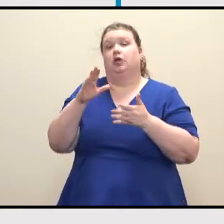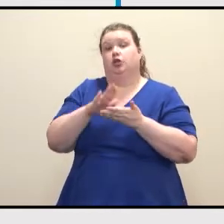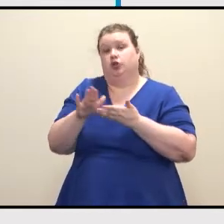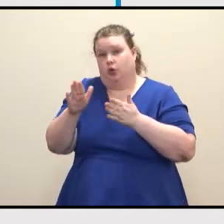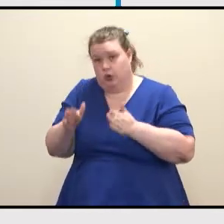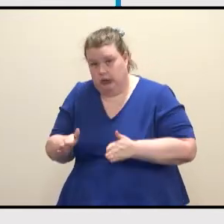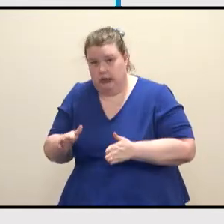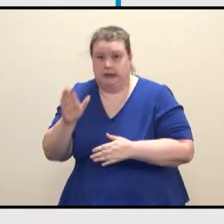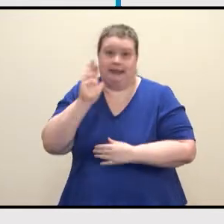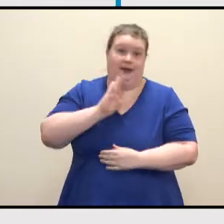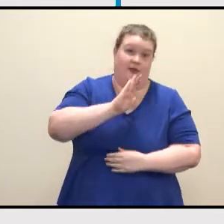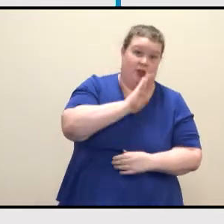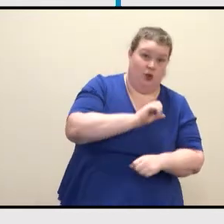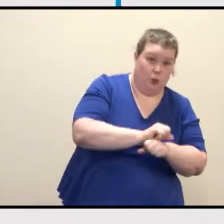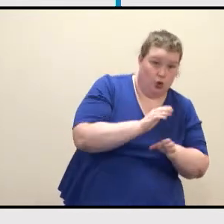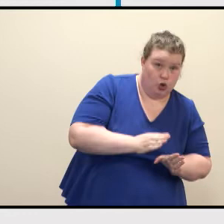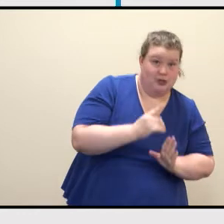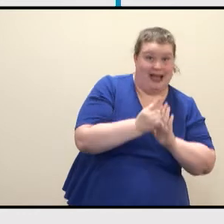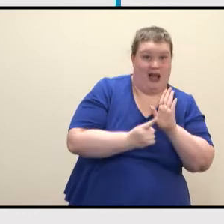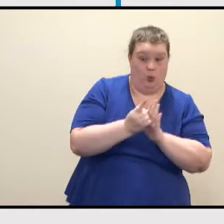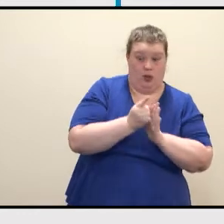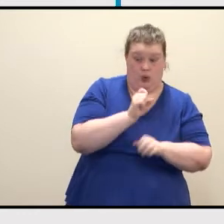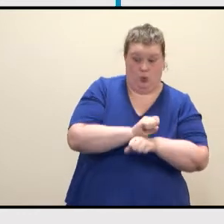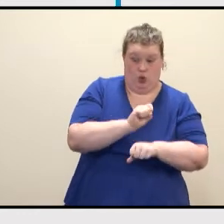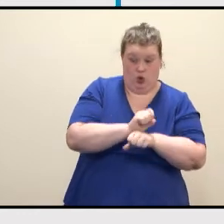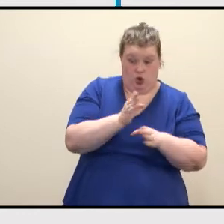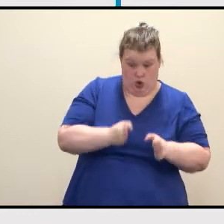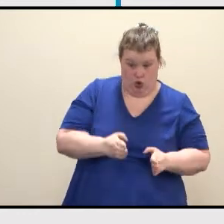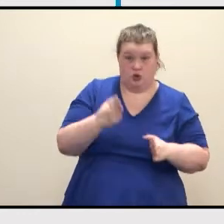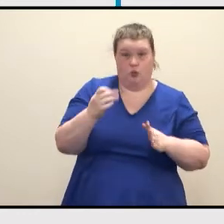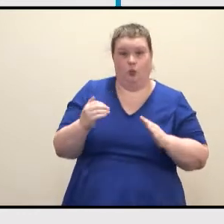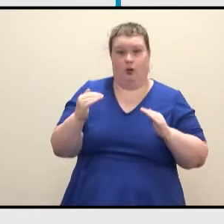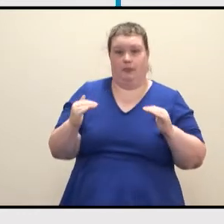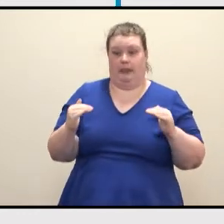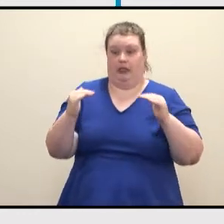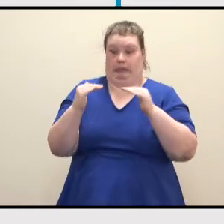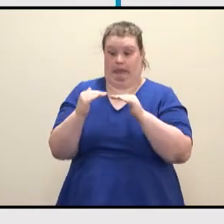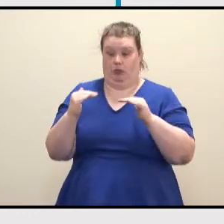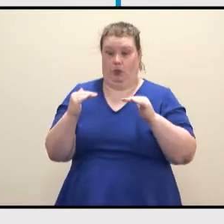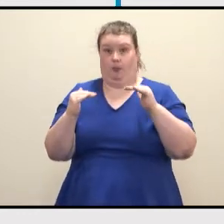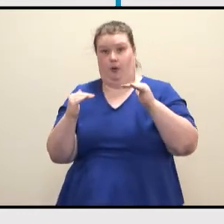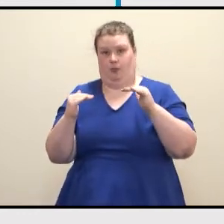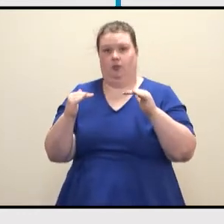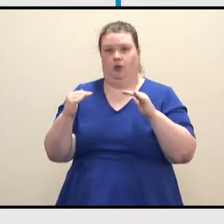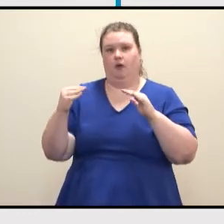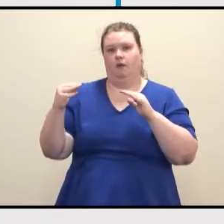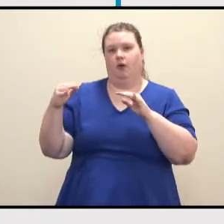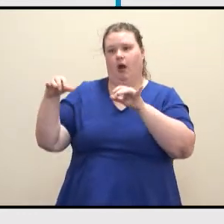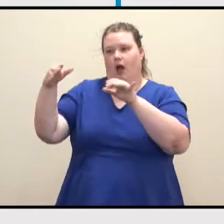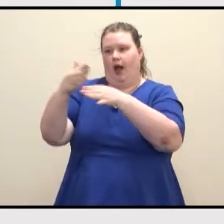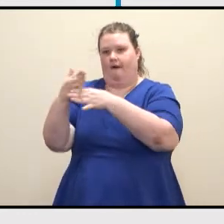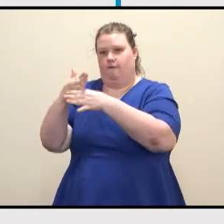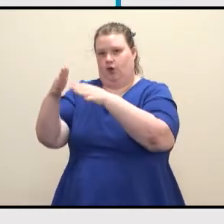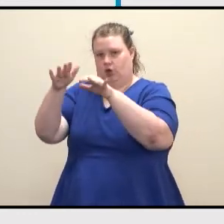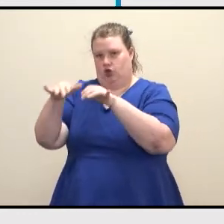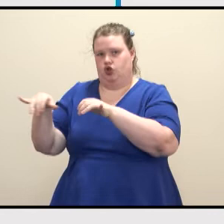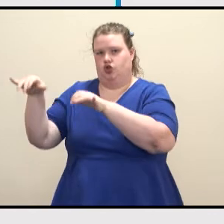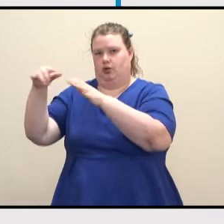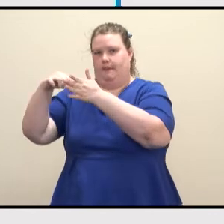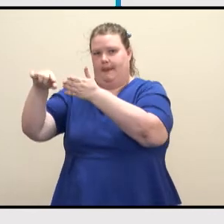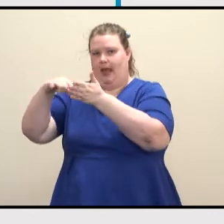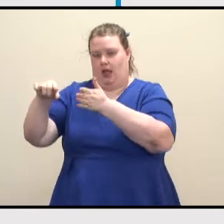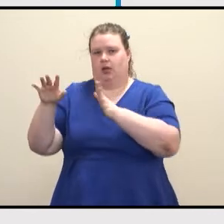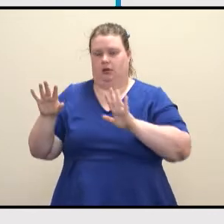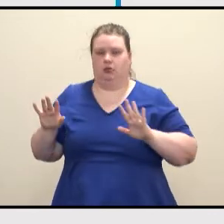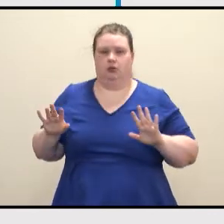different pieces, any type of hourly workers, we want to make sure that we're competitive with market. And so that's what we do for a market-based strategy.